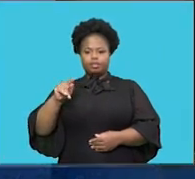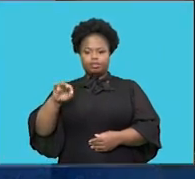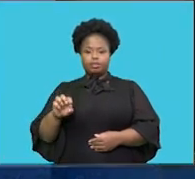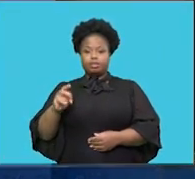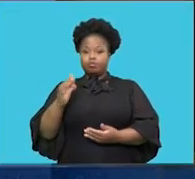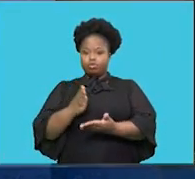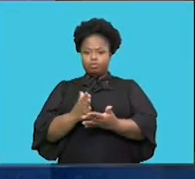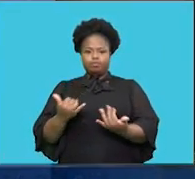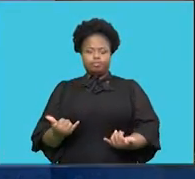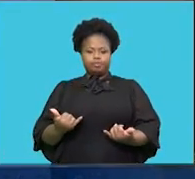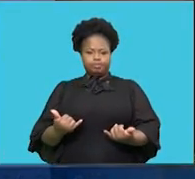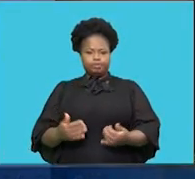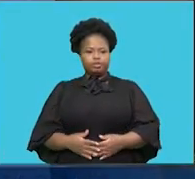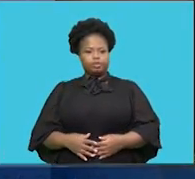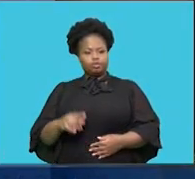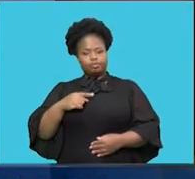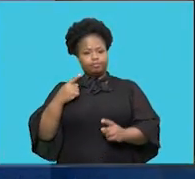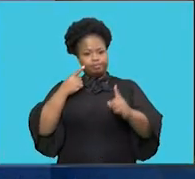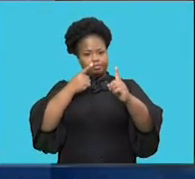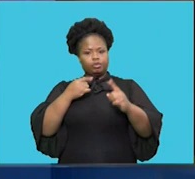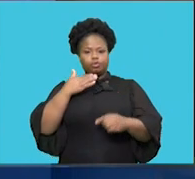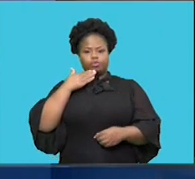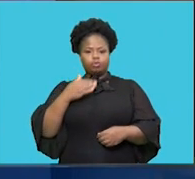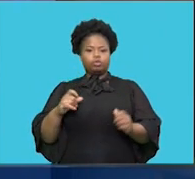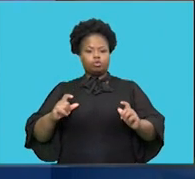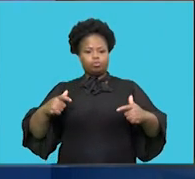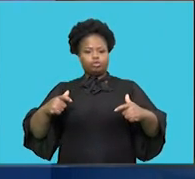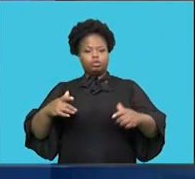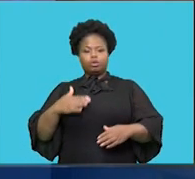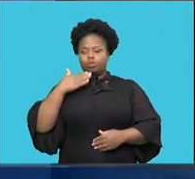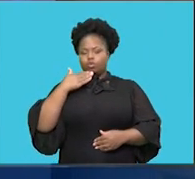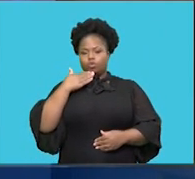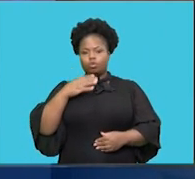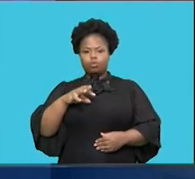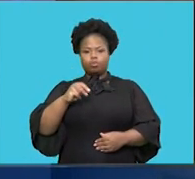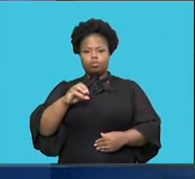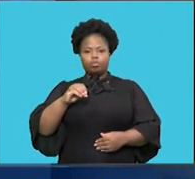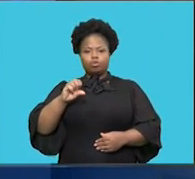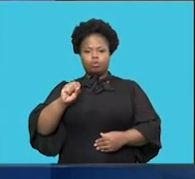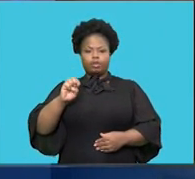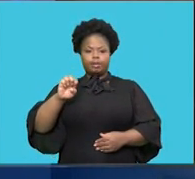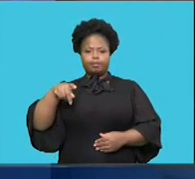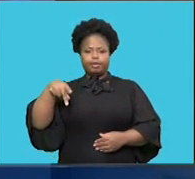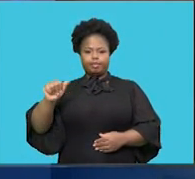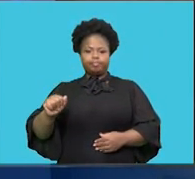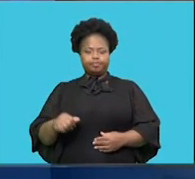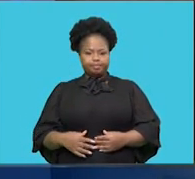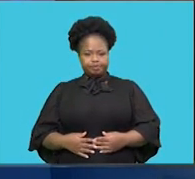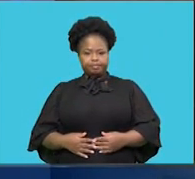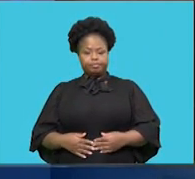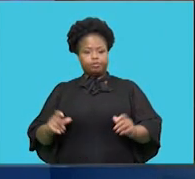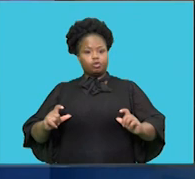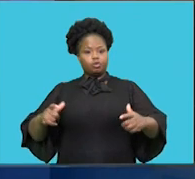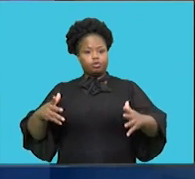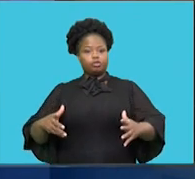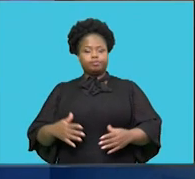kajeno ka tlasa ketapele ya modulasetulo wa komishini e leng mokomishinara Soweto Mwepia. Komishini